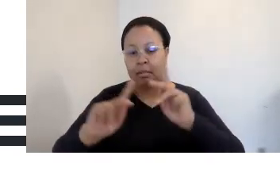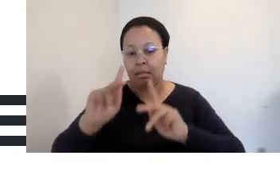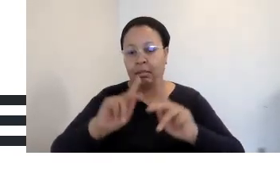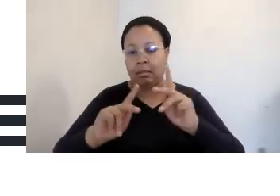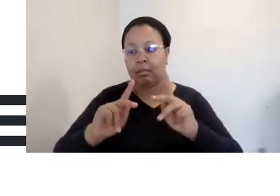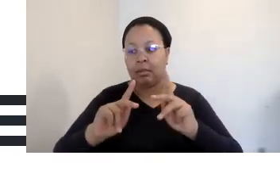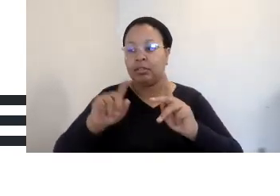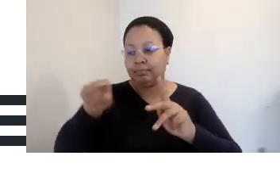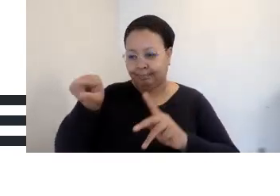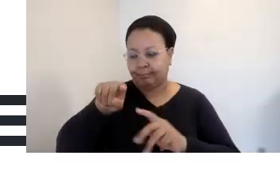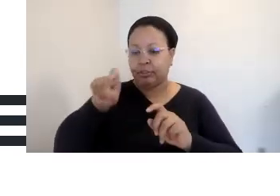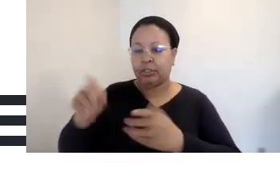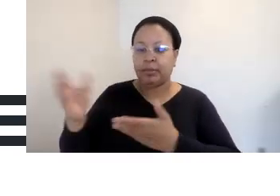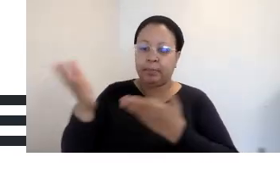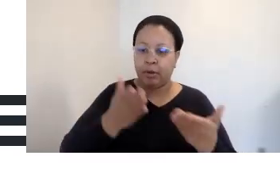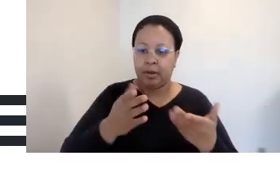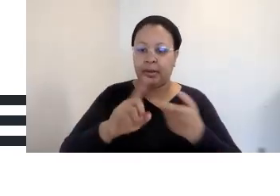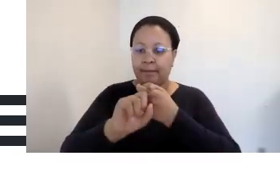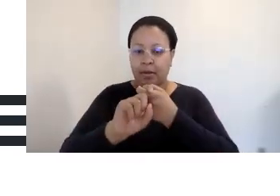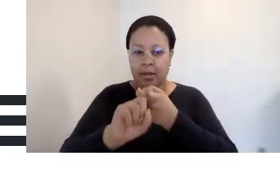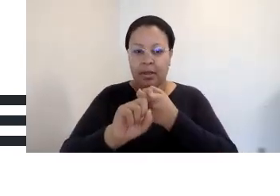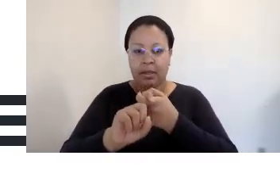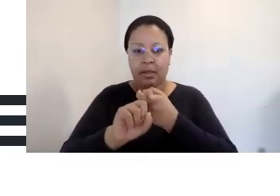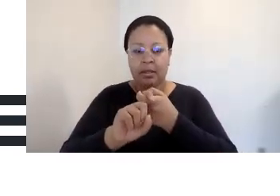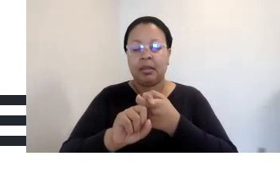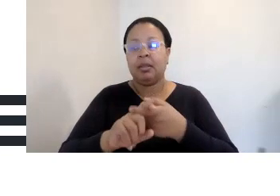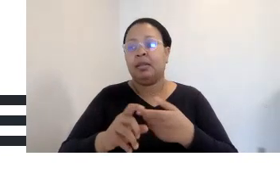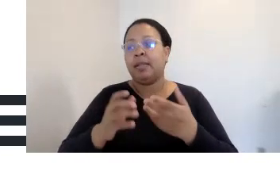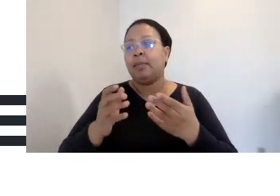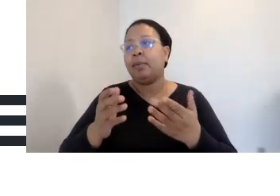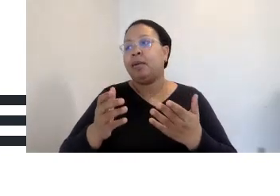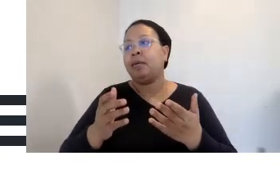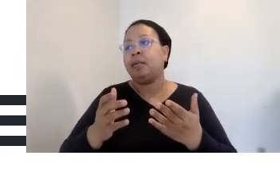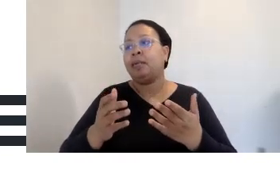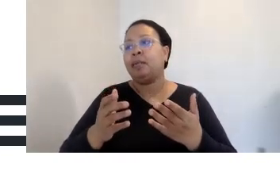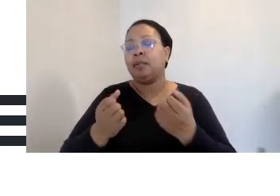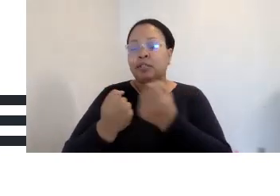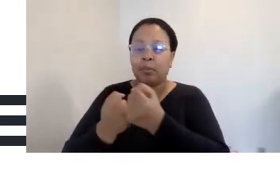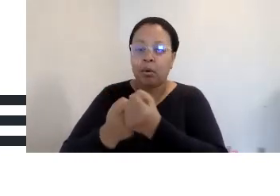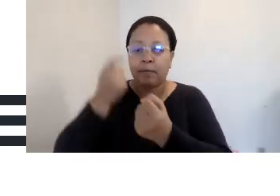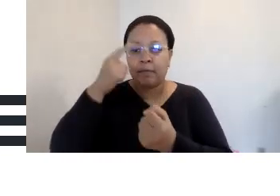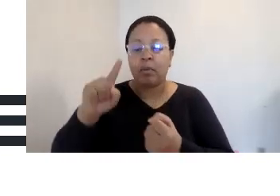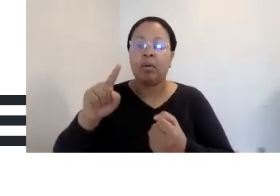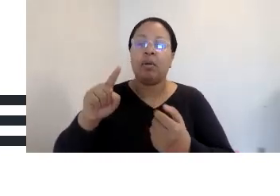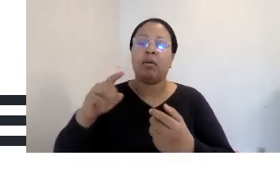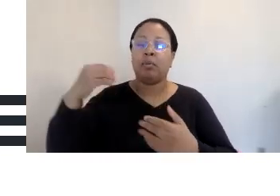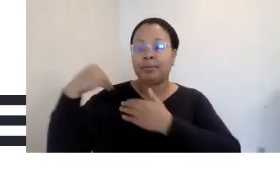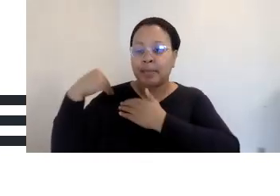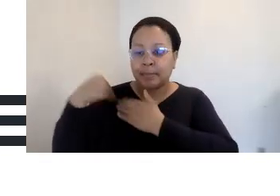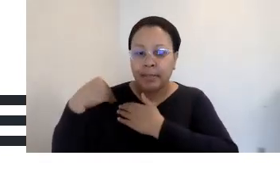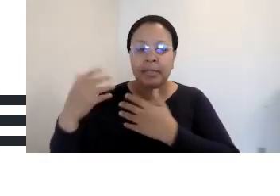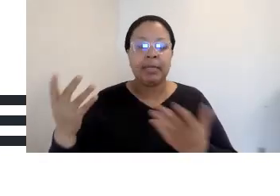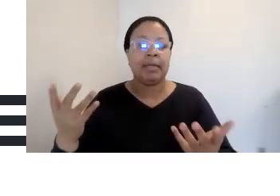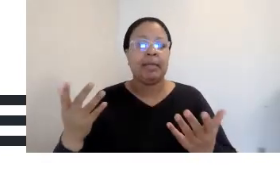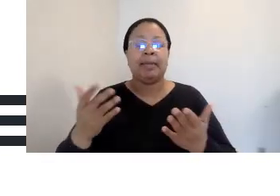bring a friend. A friend will promote accountability, or a friend can help keep track. Friends